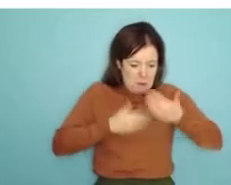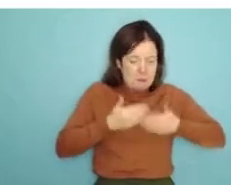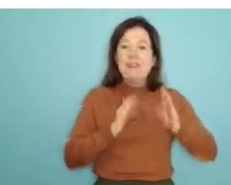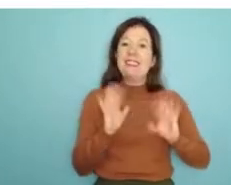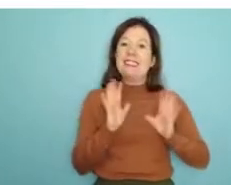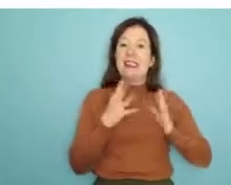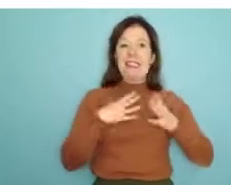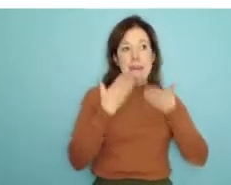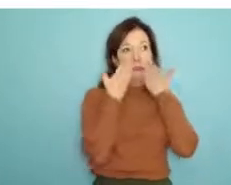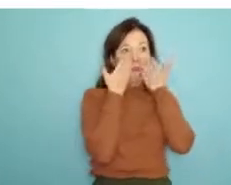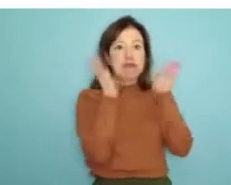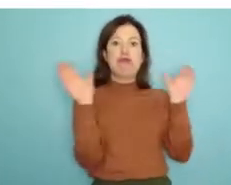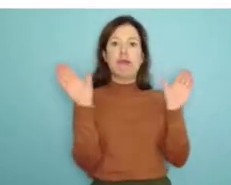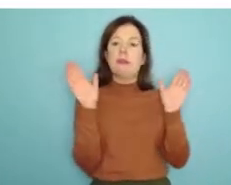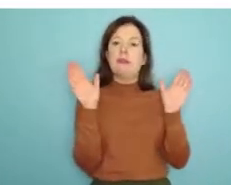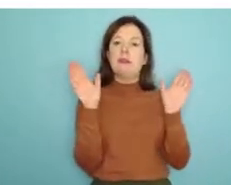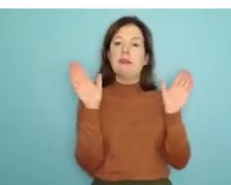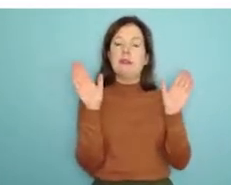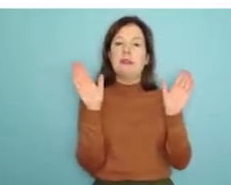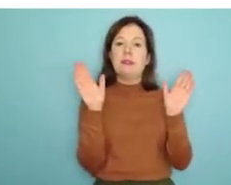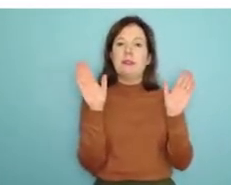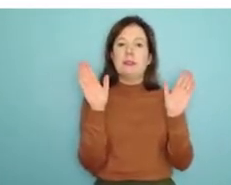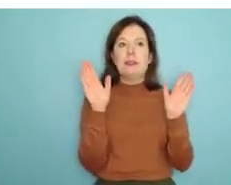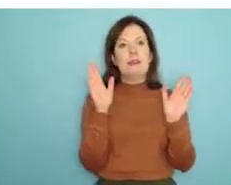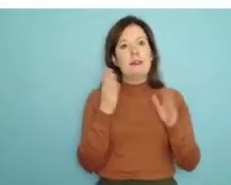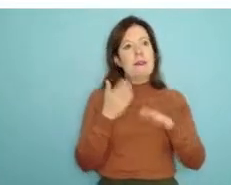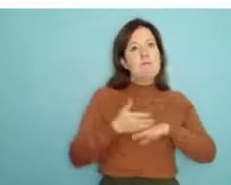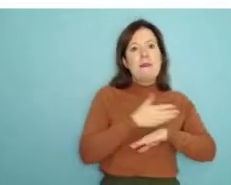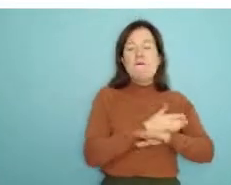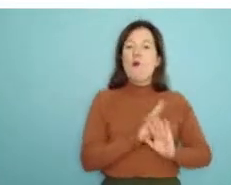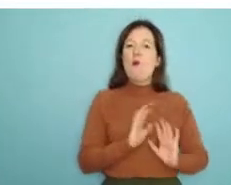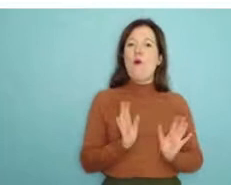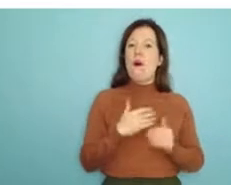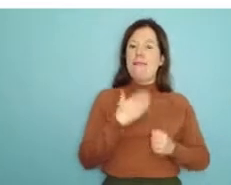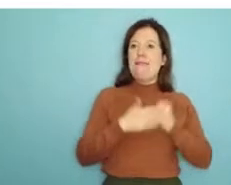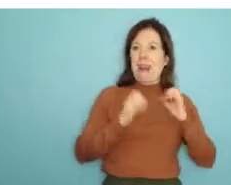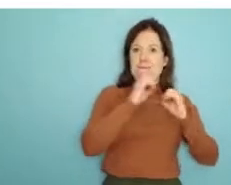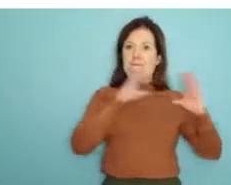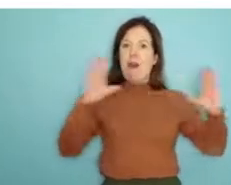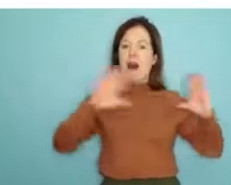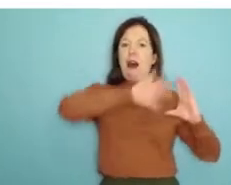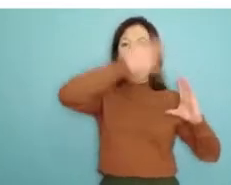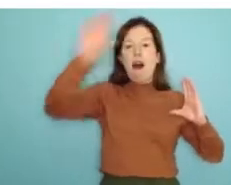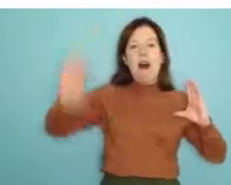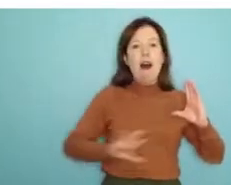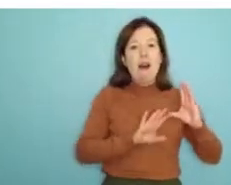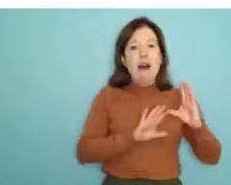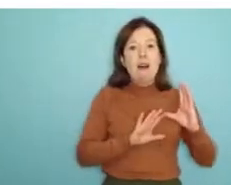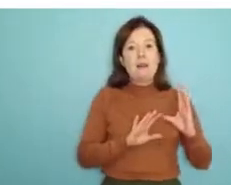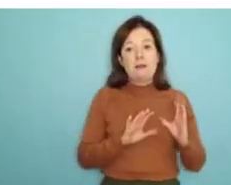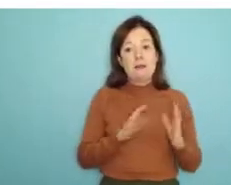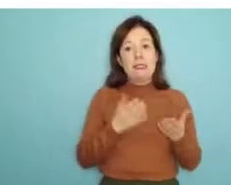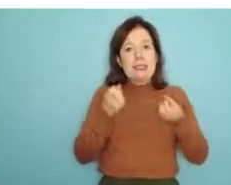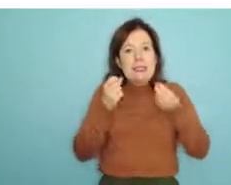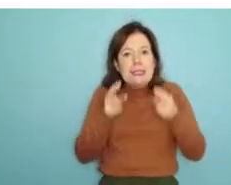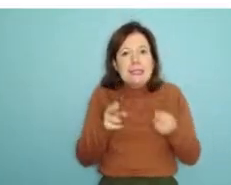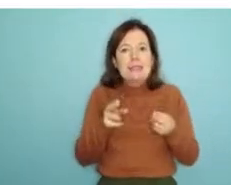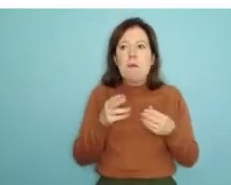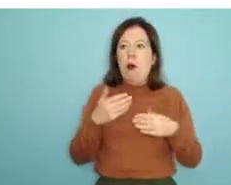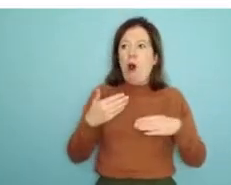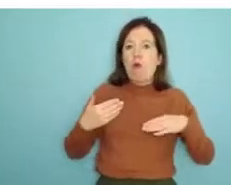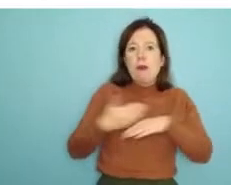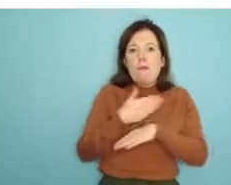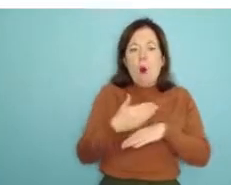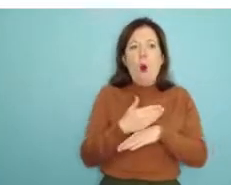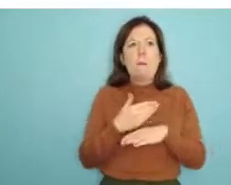really massive difference to how we've done business previously. And it's really looking at the system and the system's performance